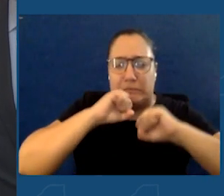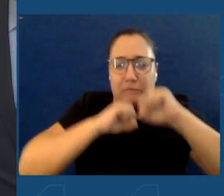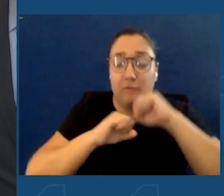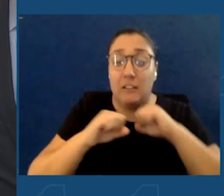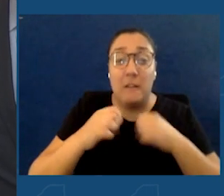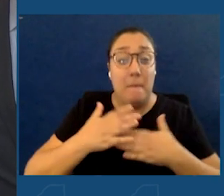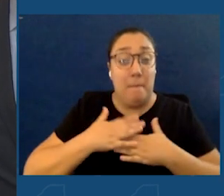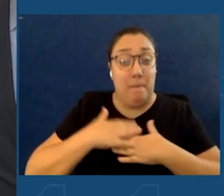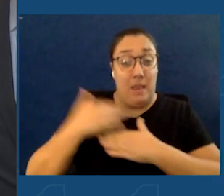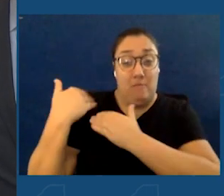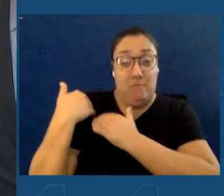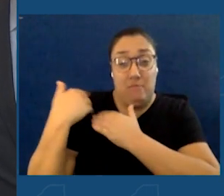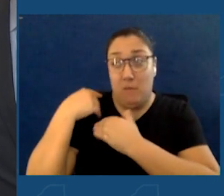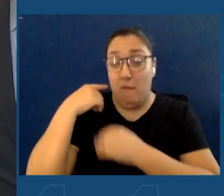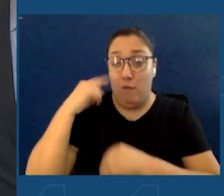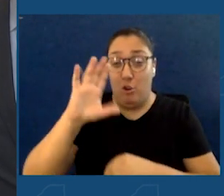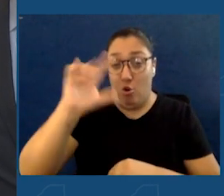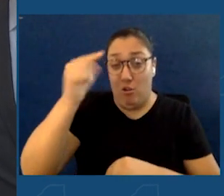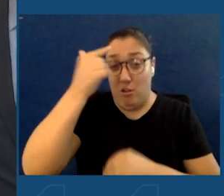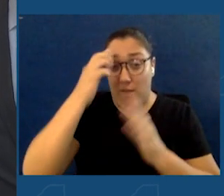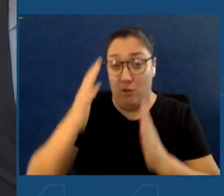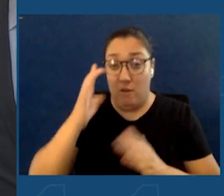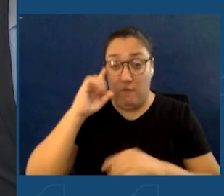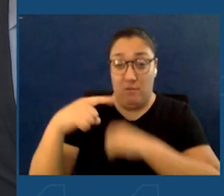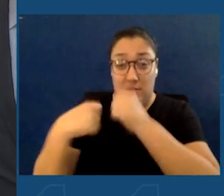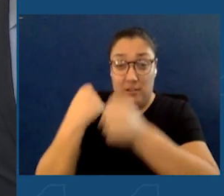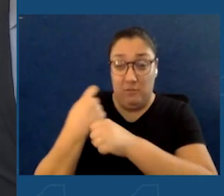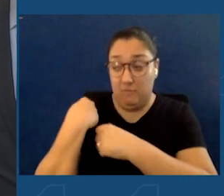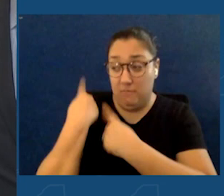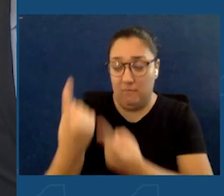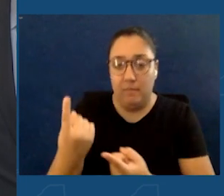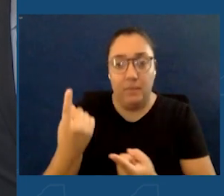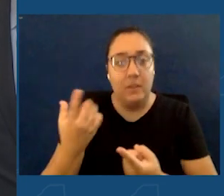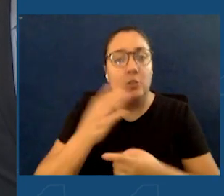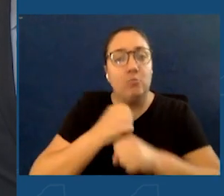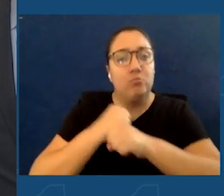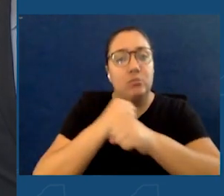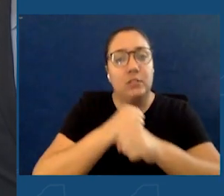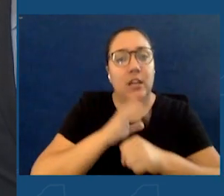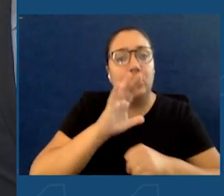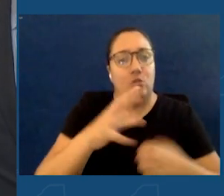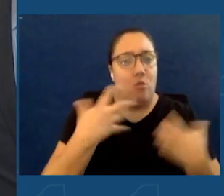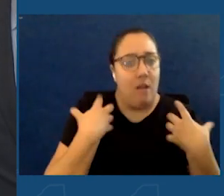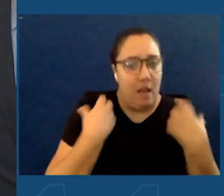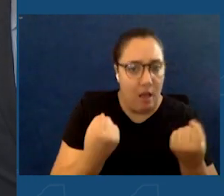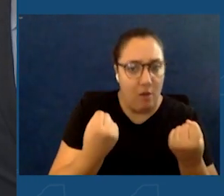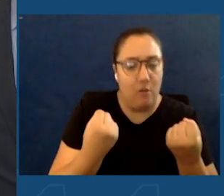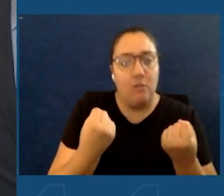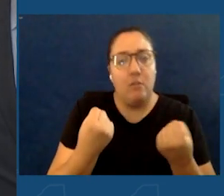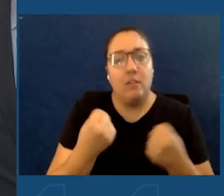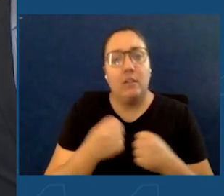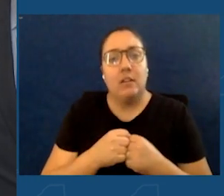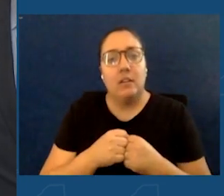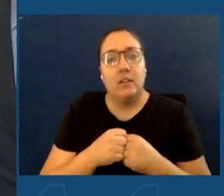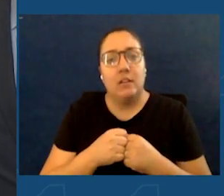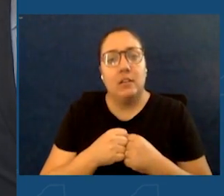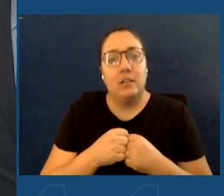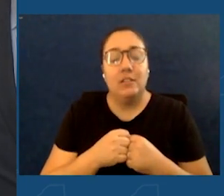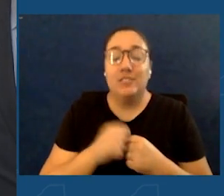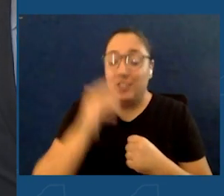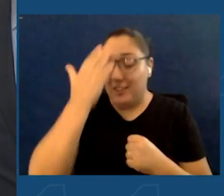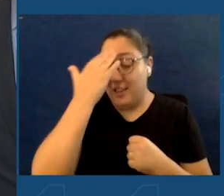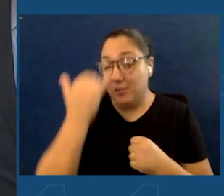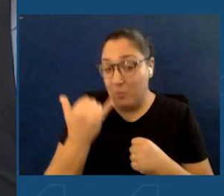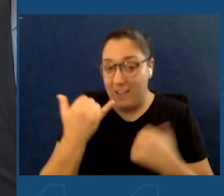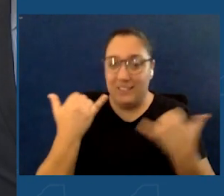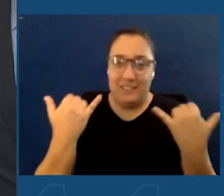now is to protect the well-being, the safety, the health of New Yorkers. And that is why, on an unexpected day